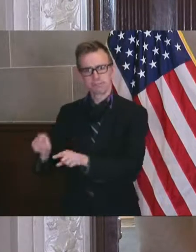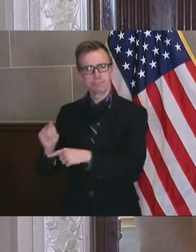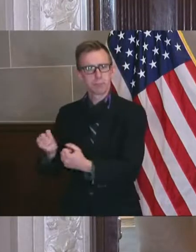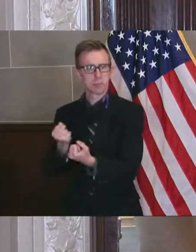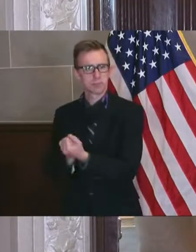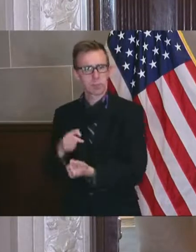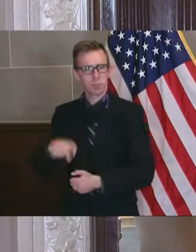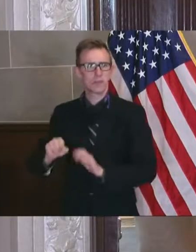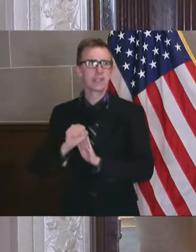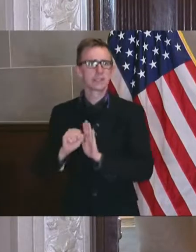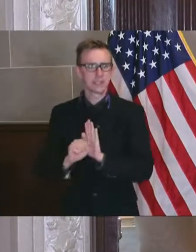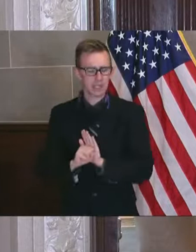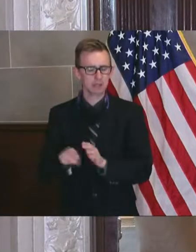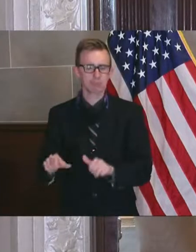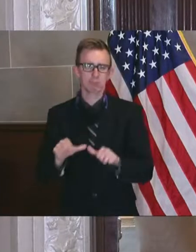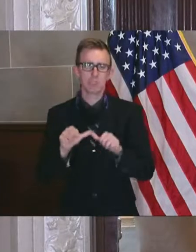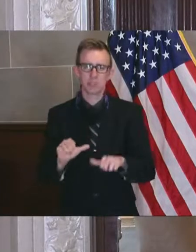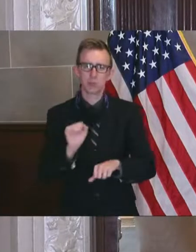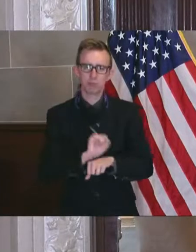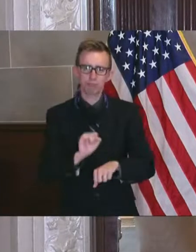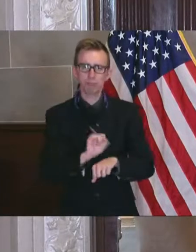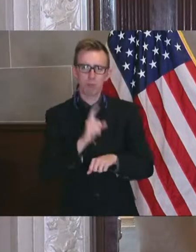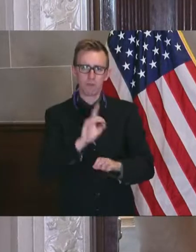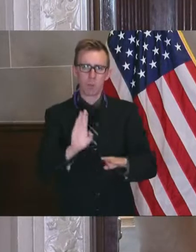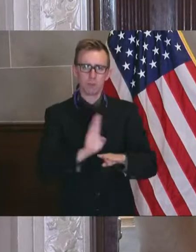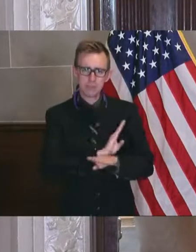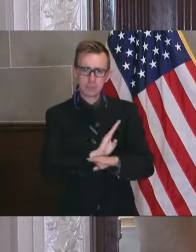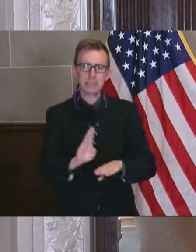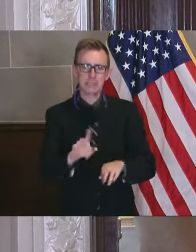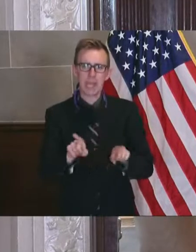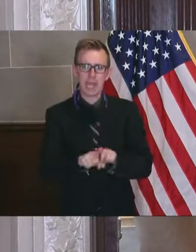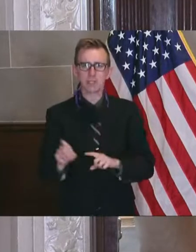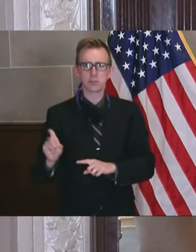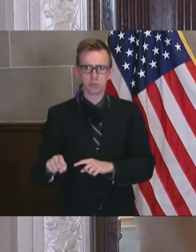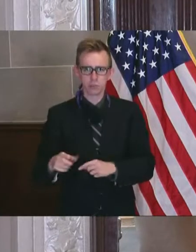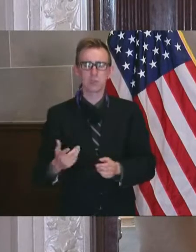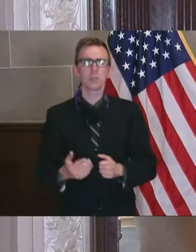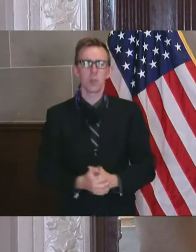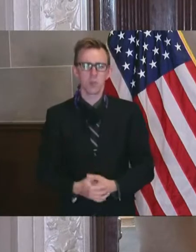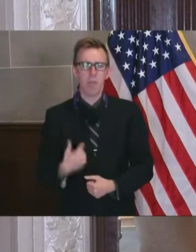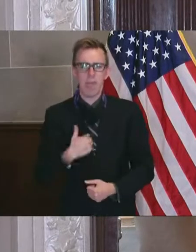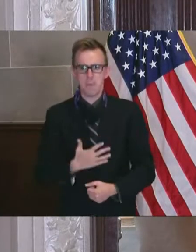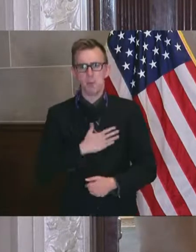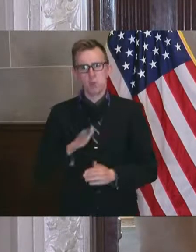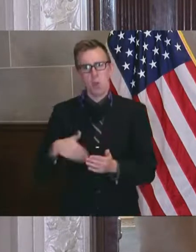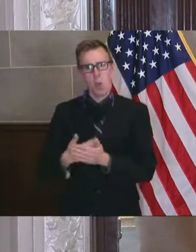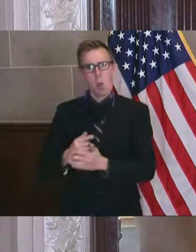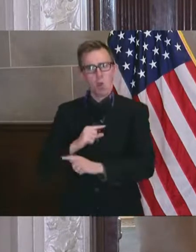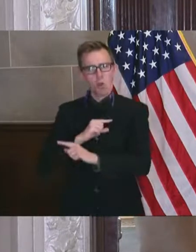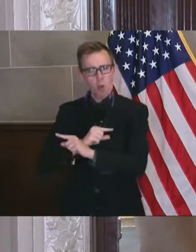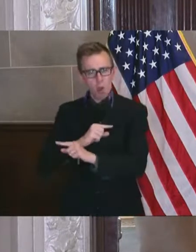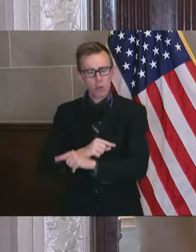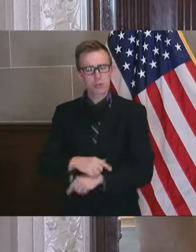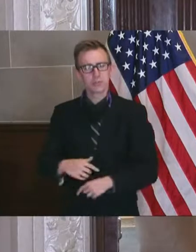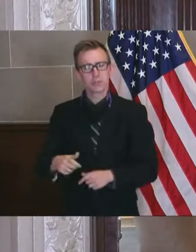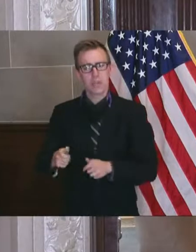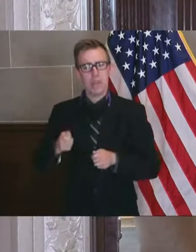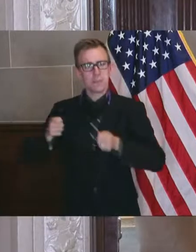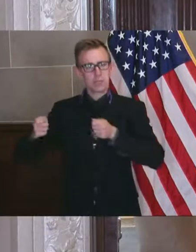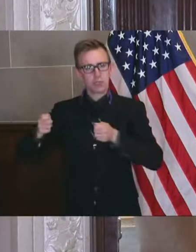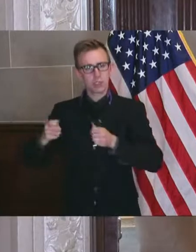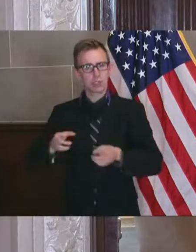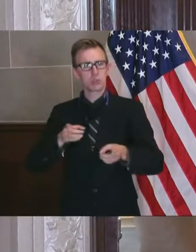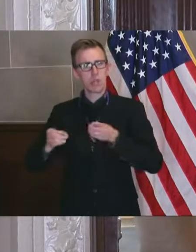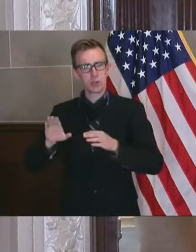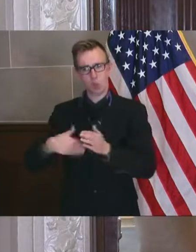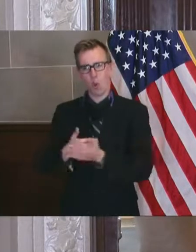state and continue to take care of business like they should. And I appreciate all of those guards that are out there, the administration and the director for